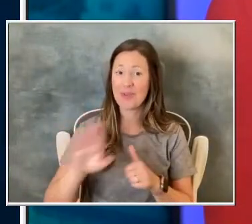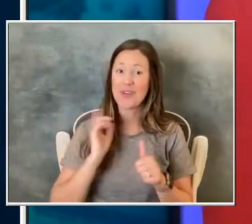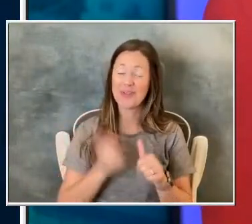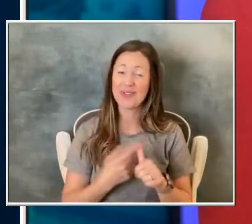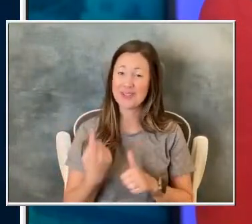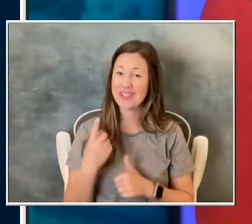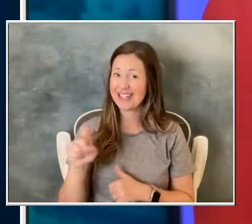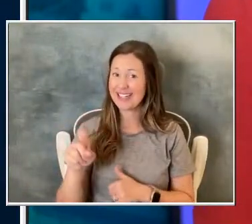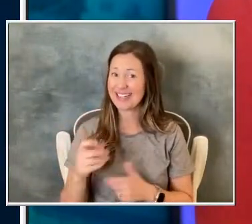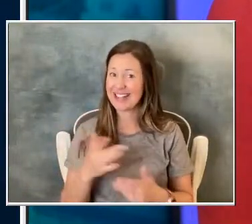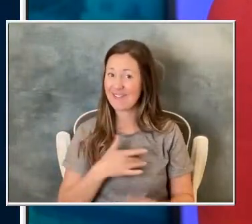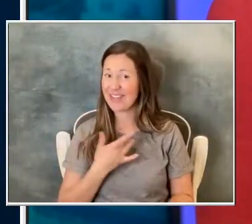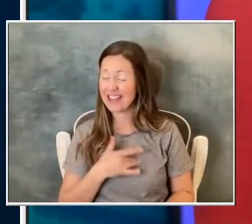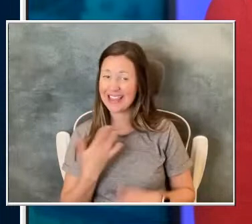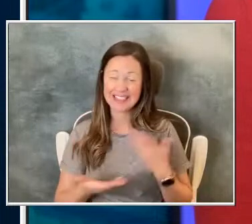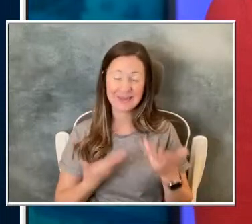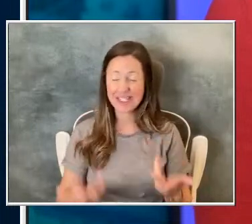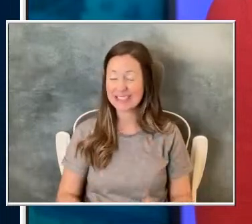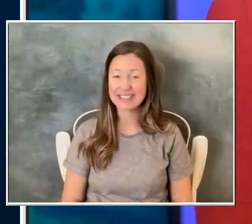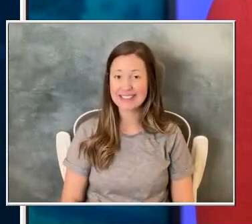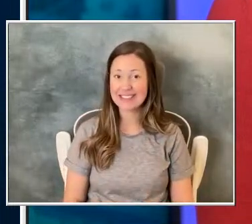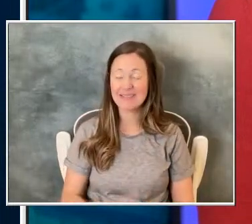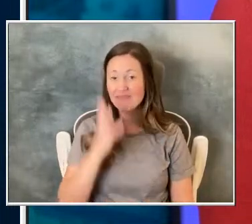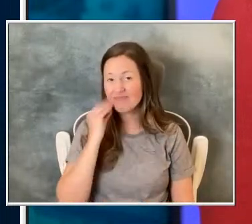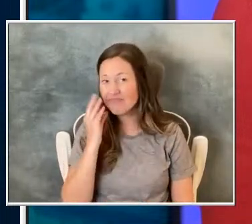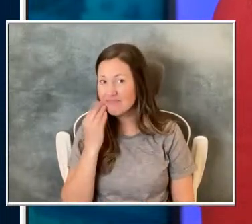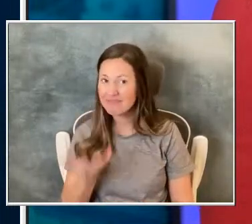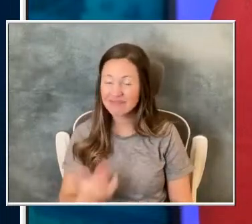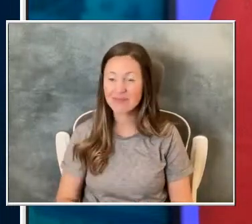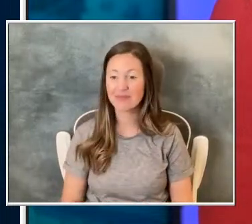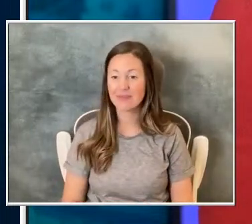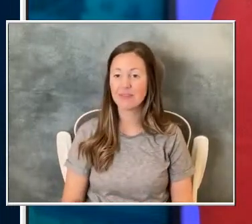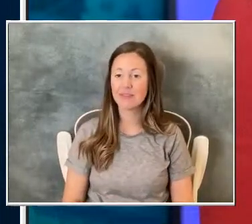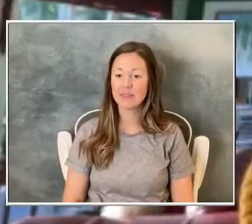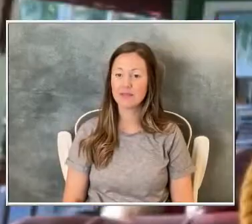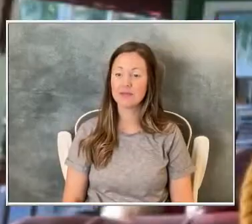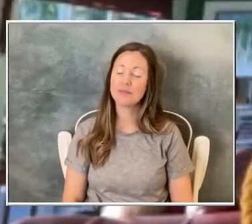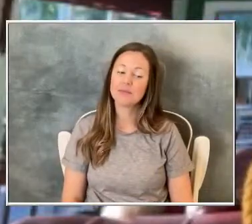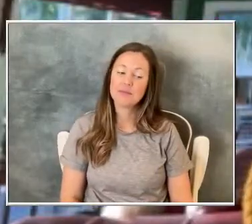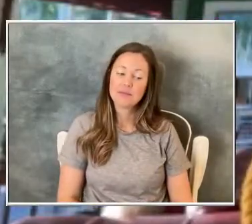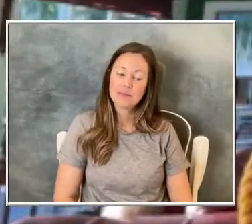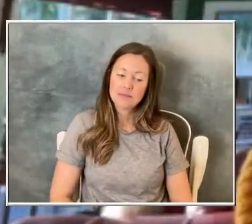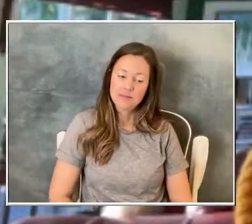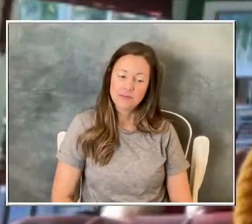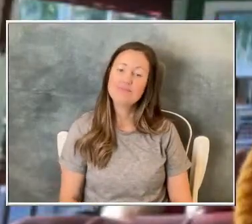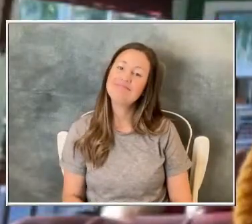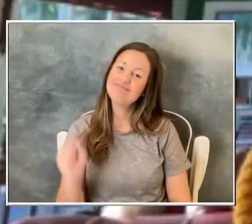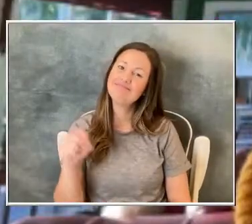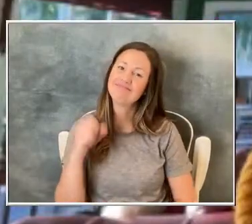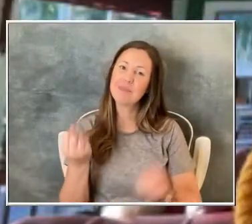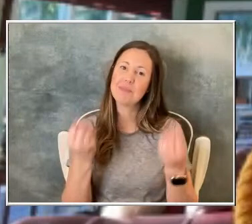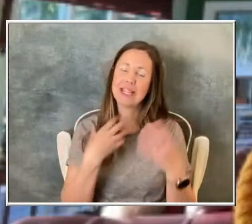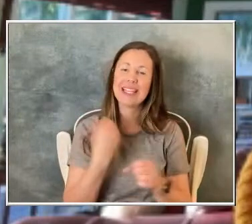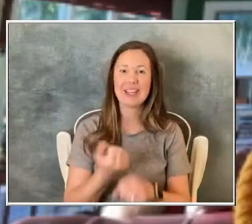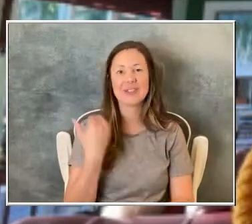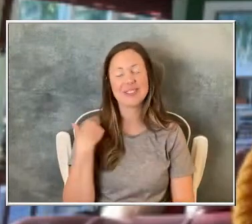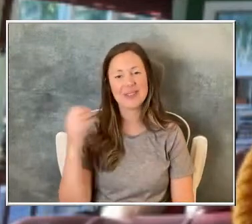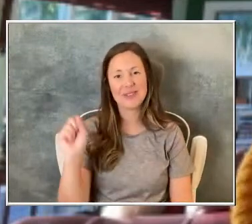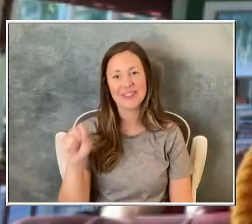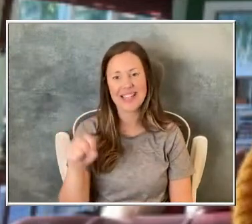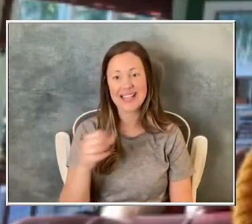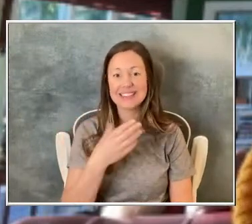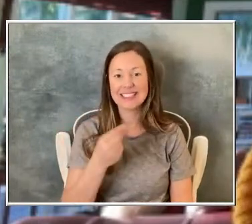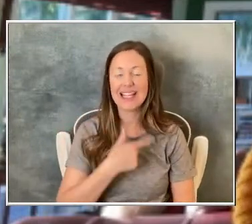what your feelings were like, or just what that experience was like? Well, Lila, I do. Many years ago, I do, and I